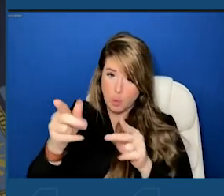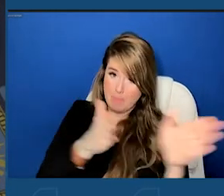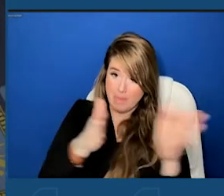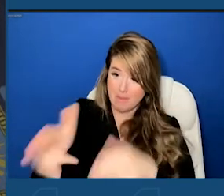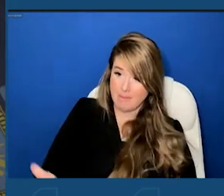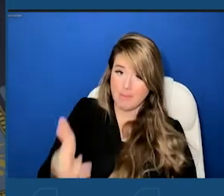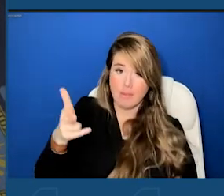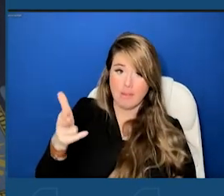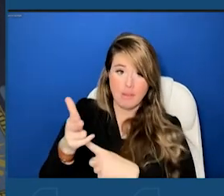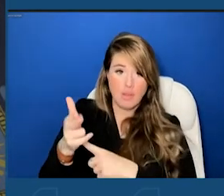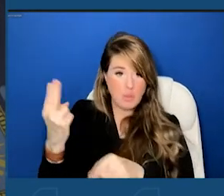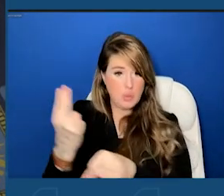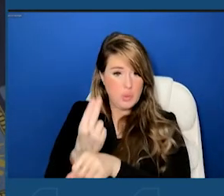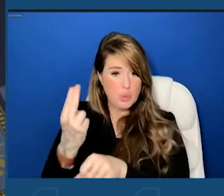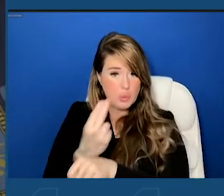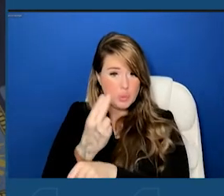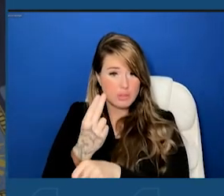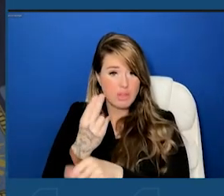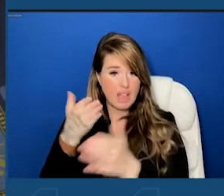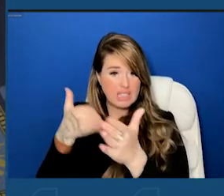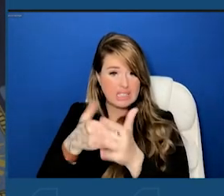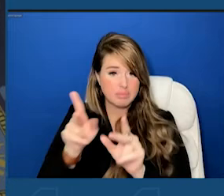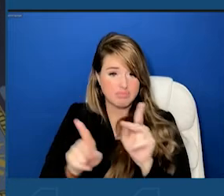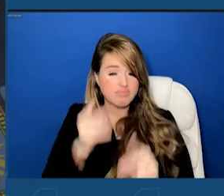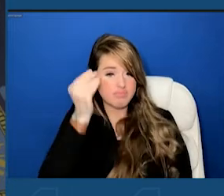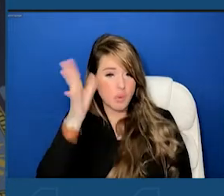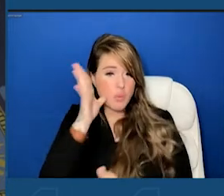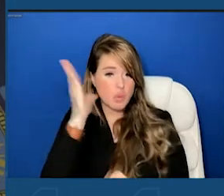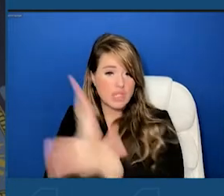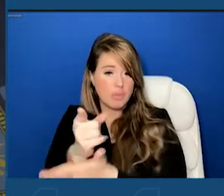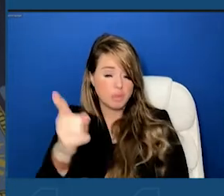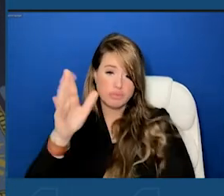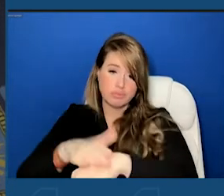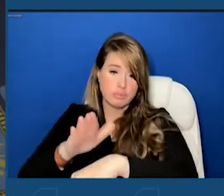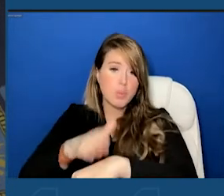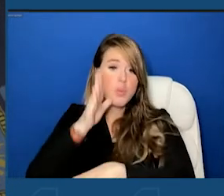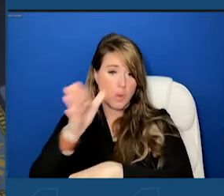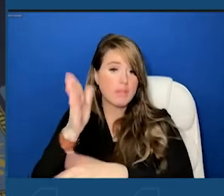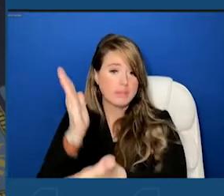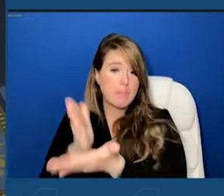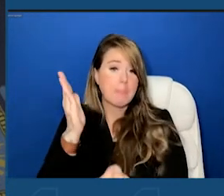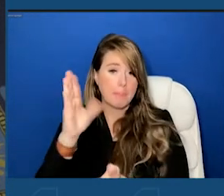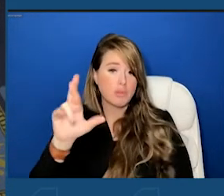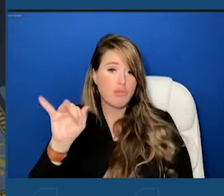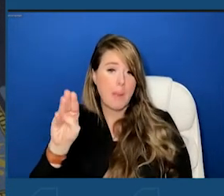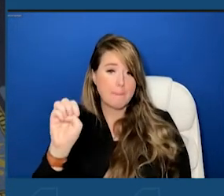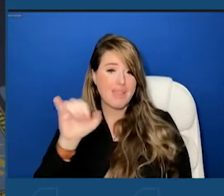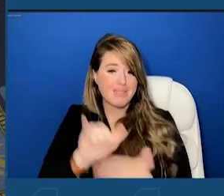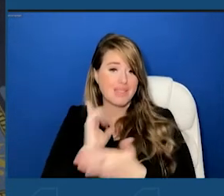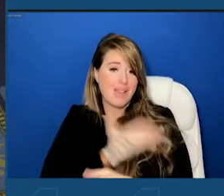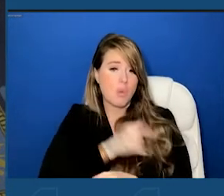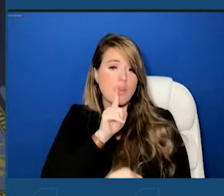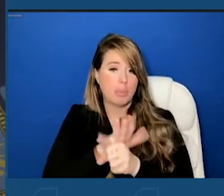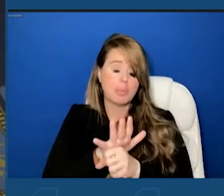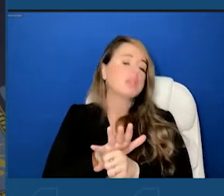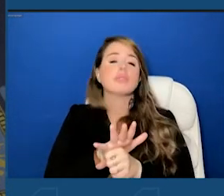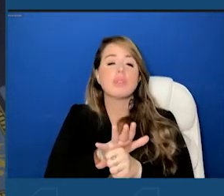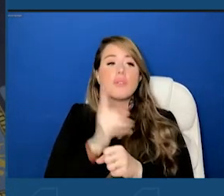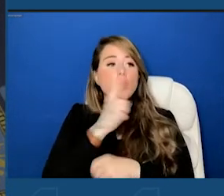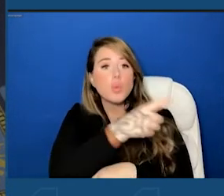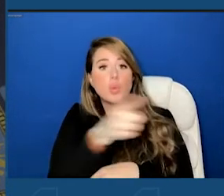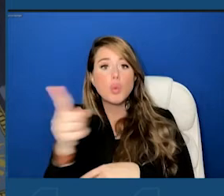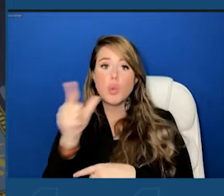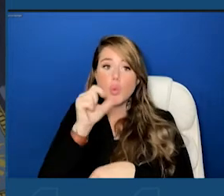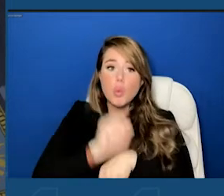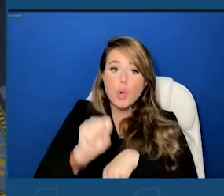and use it in furtherance of a crime. You will be stopped. You will be stopped. And that is our commitment. And to all of you on the front lines who